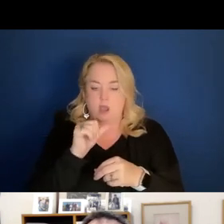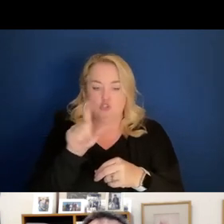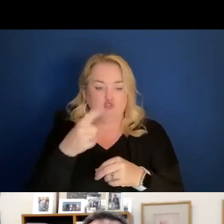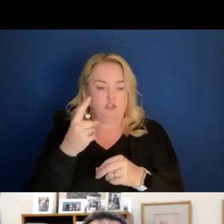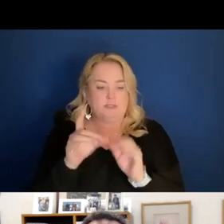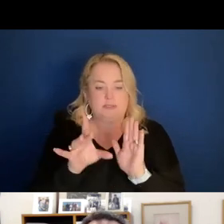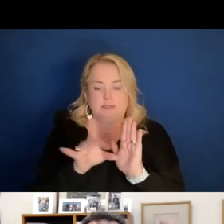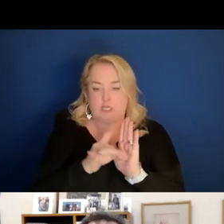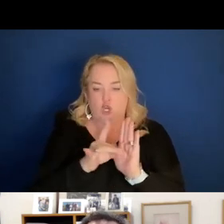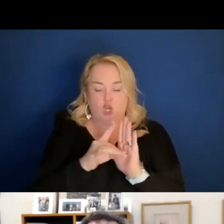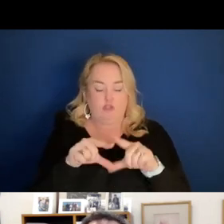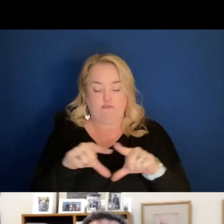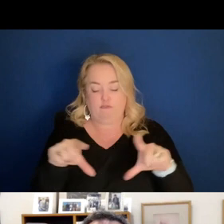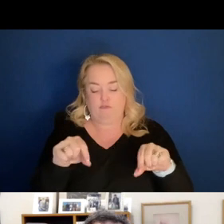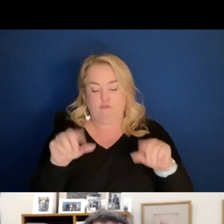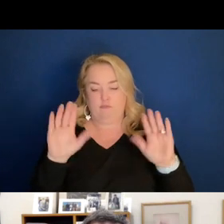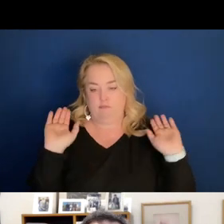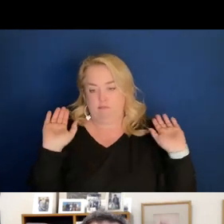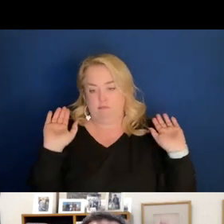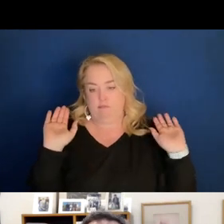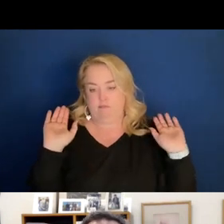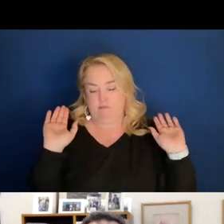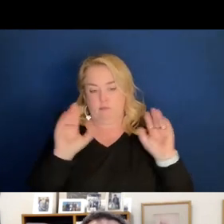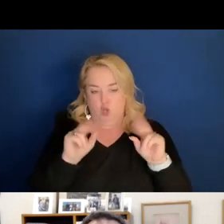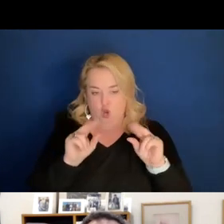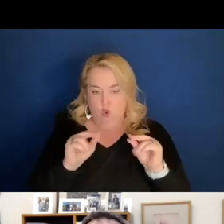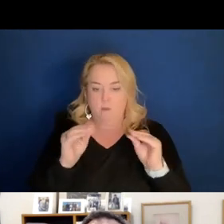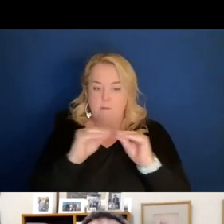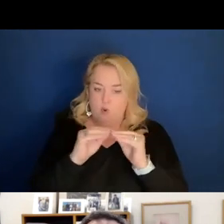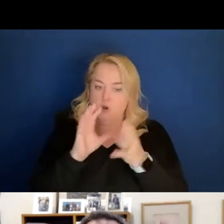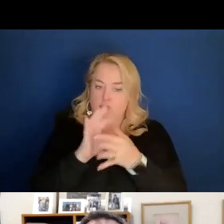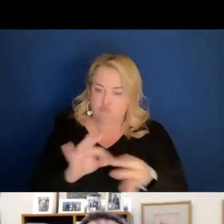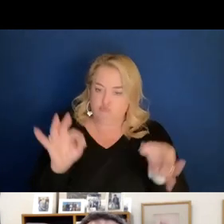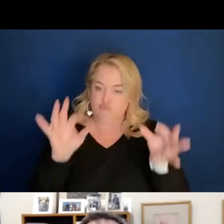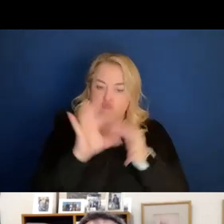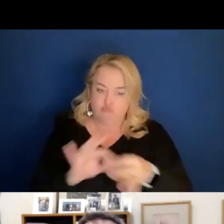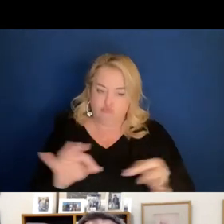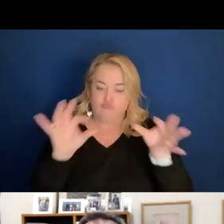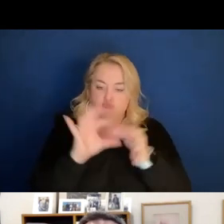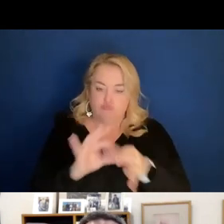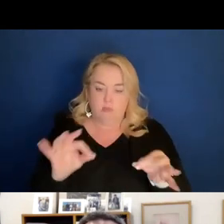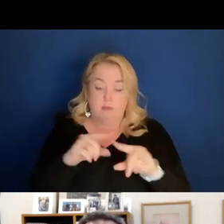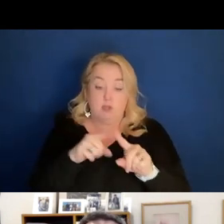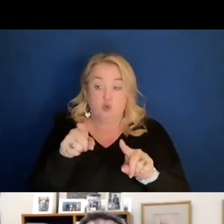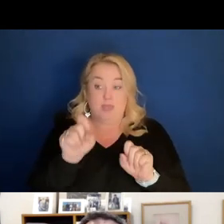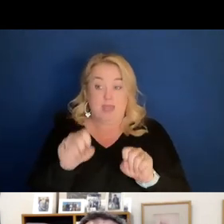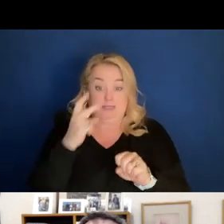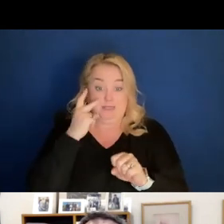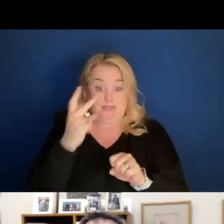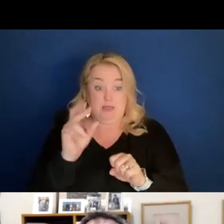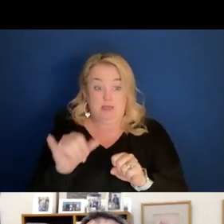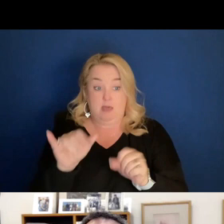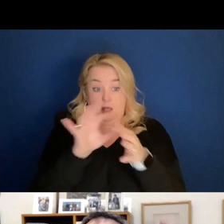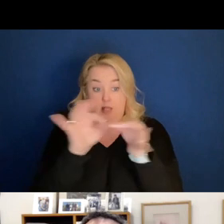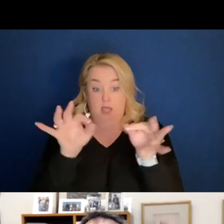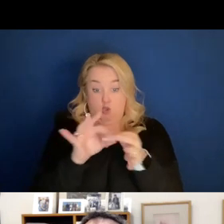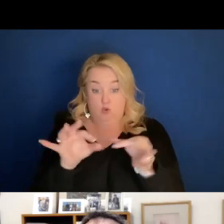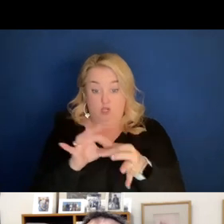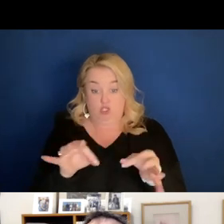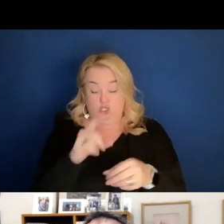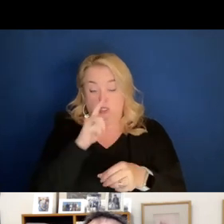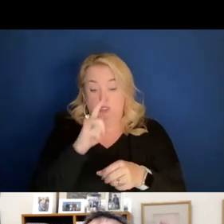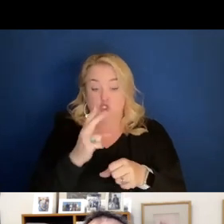right? It's not a little piece of poetry. It's a little bit more prosaic than that. But as you can see, this kind of language can be used in a